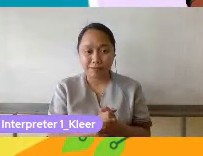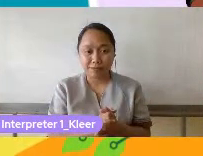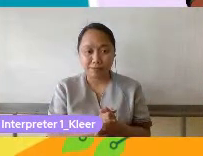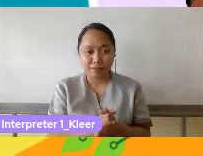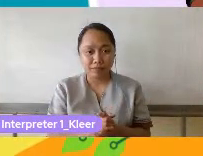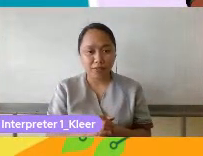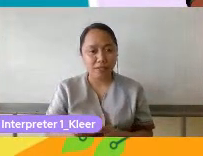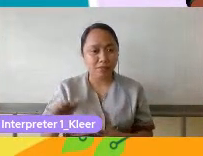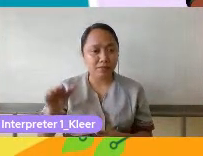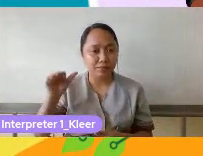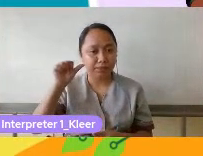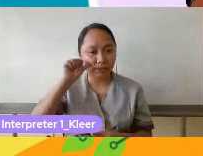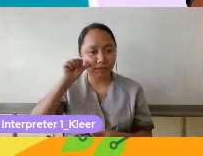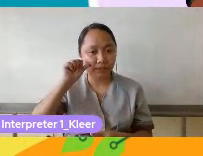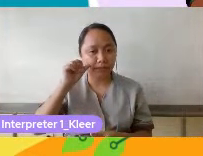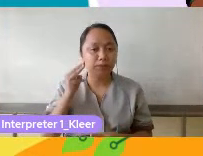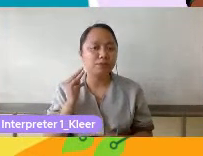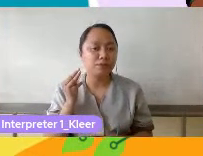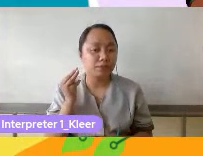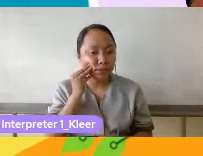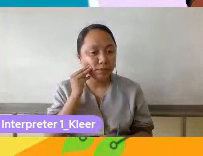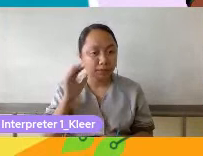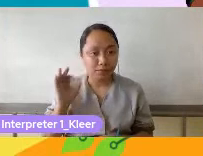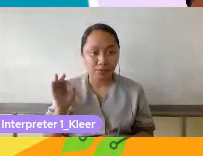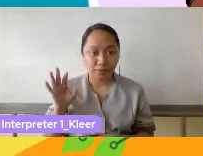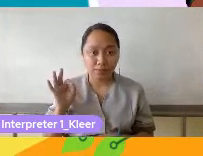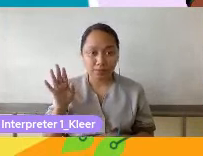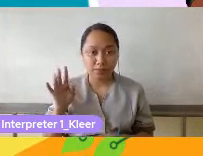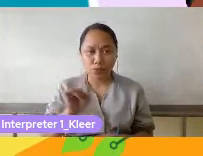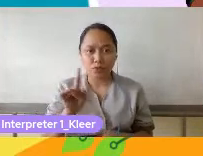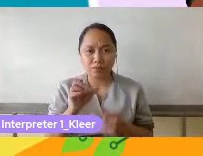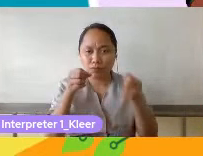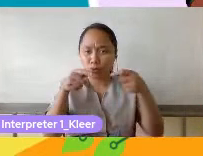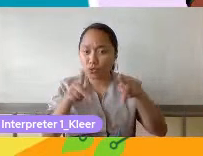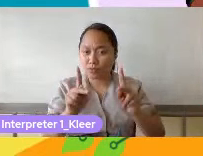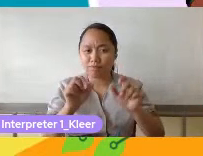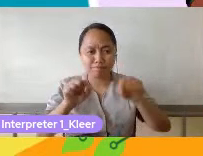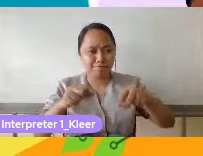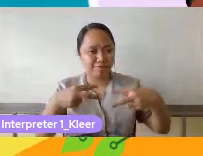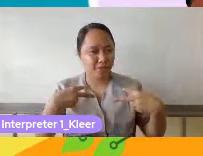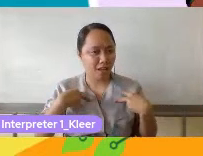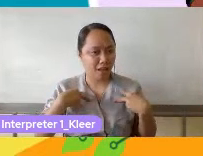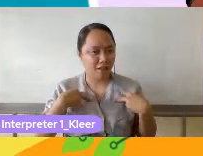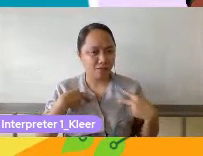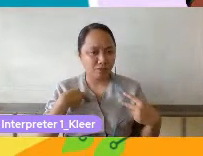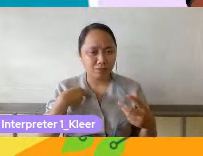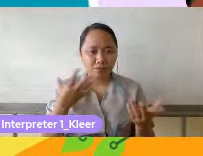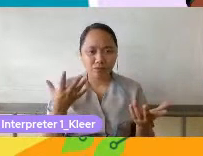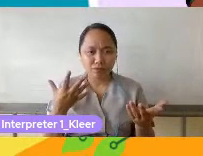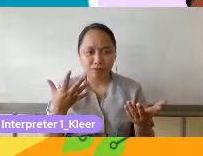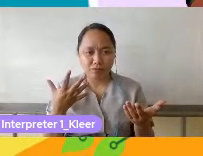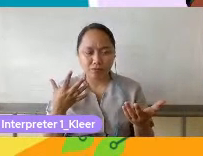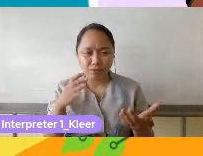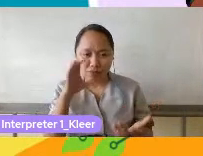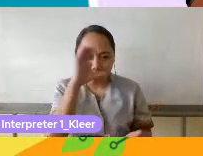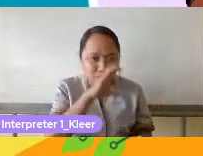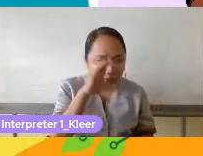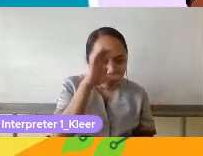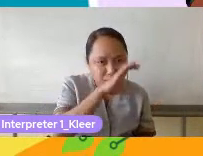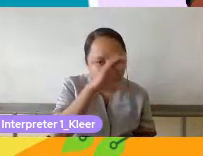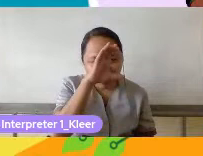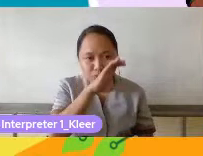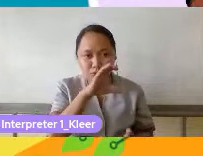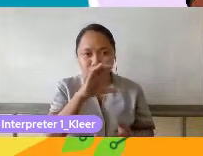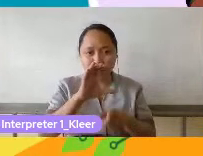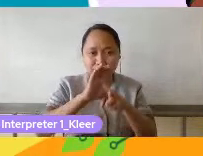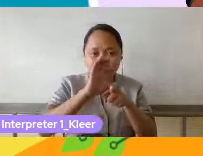Anjanette Madzetos, what are the opportunities that we can have if we try to explore careers in